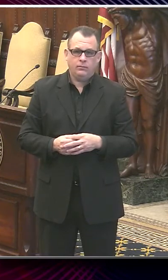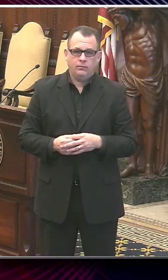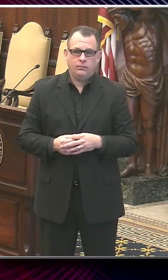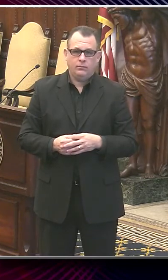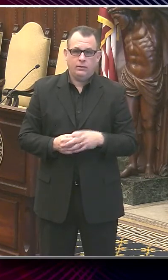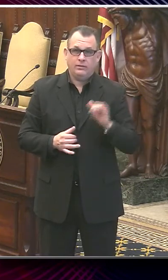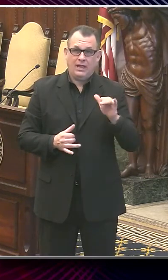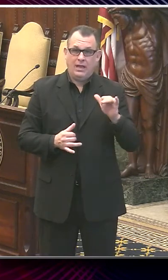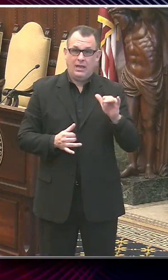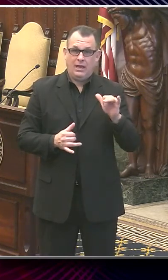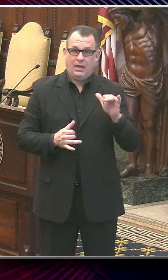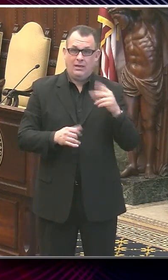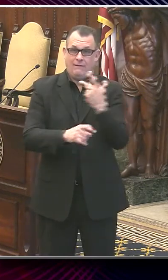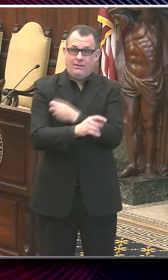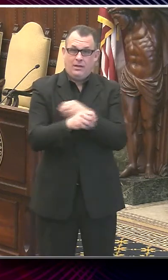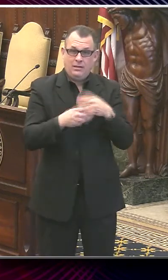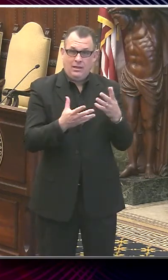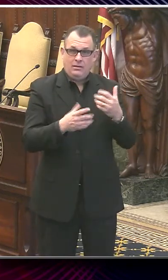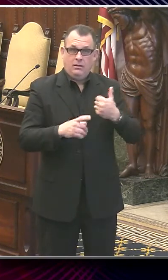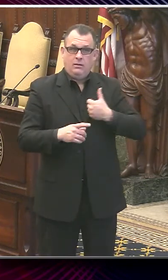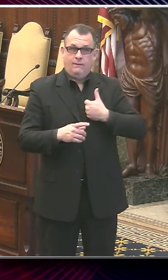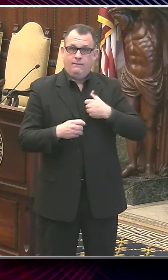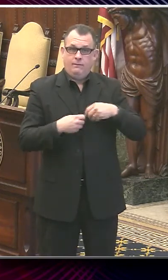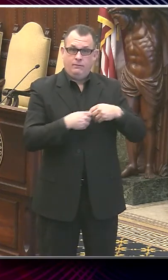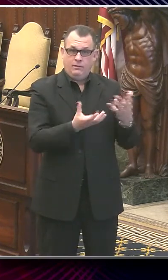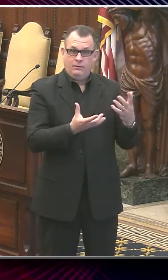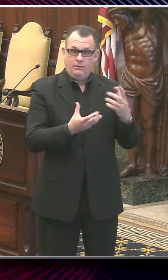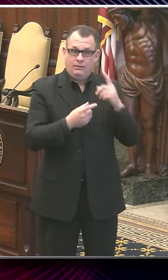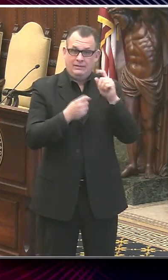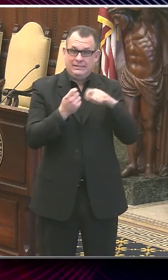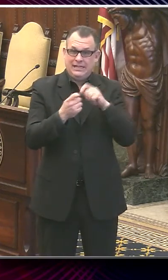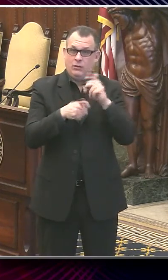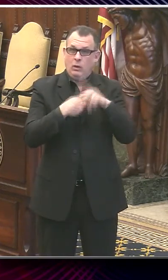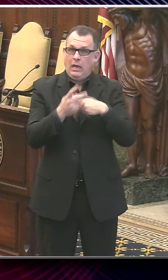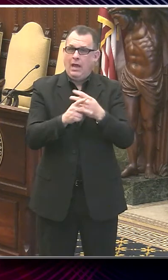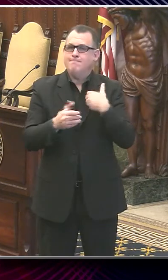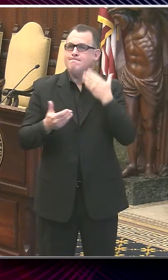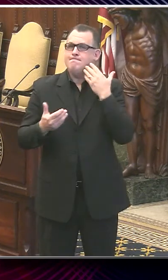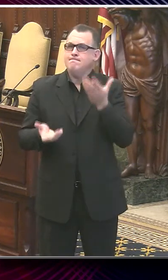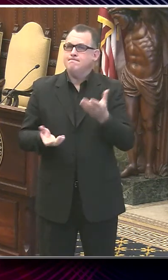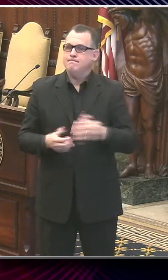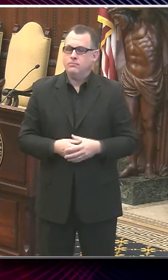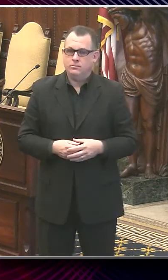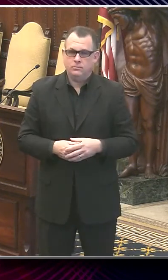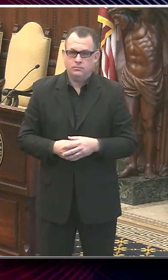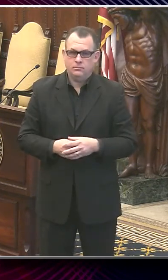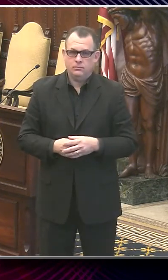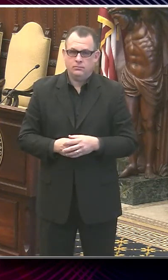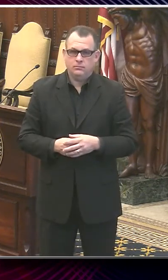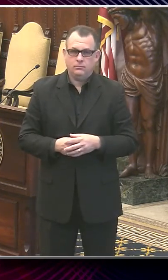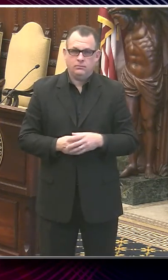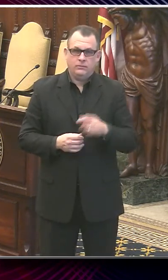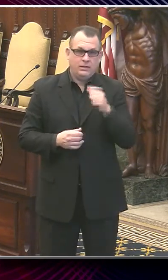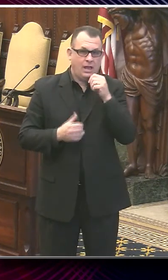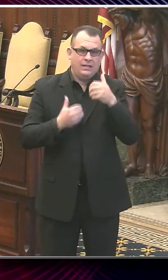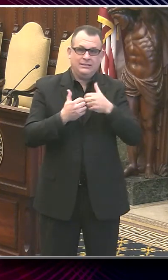ourselves, but so we don't have an answer on that yet. Okay, so this is not going to be a separate federal allocation.